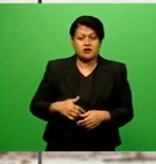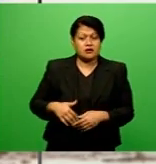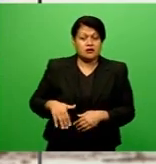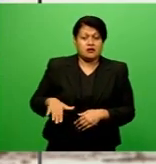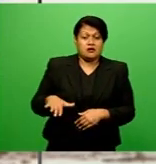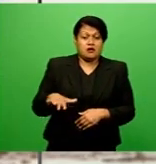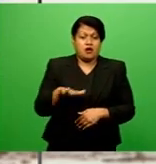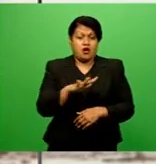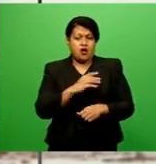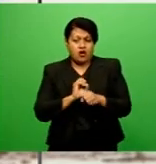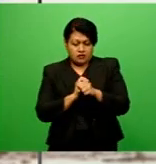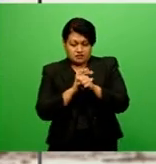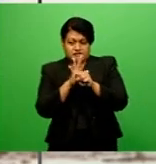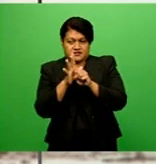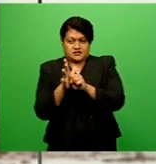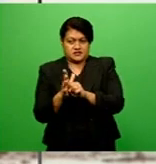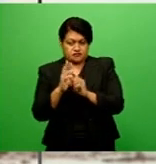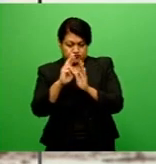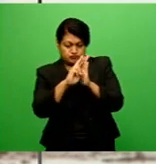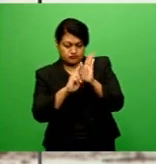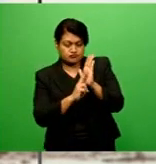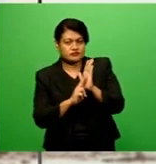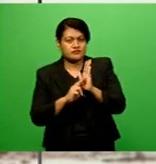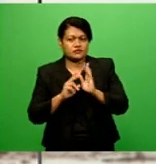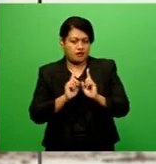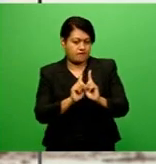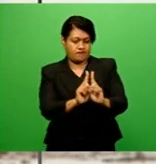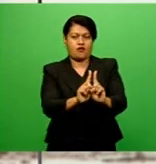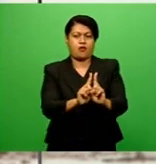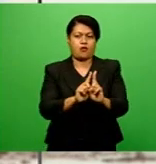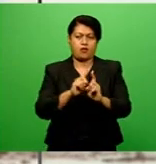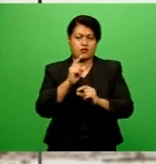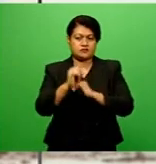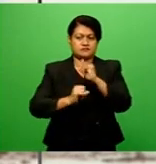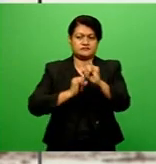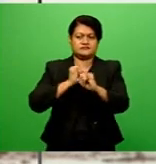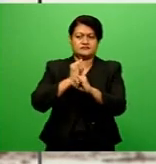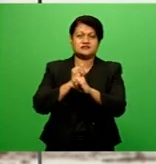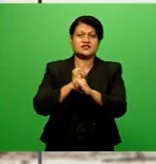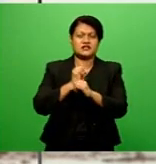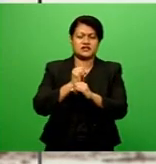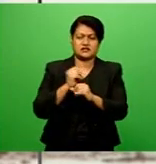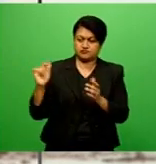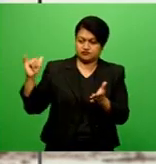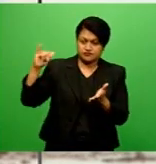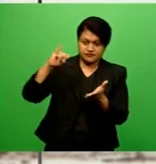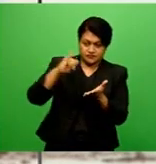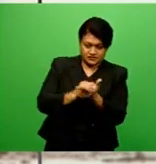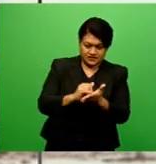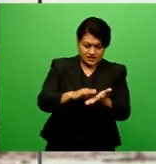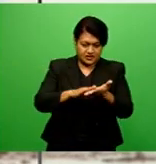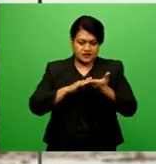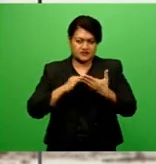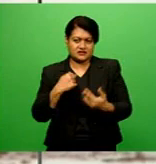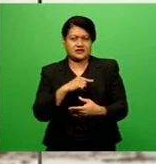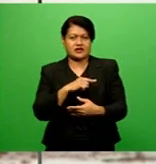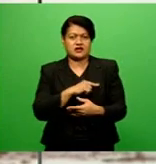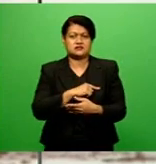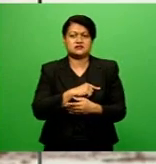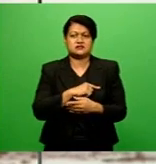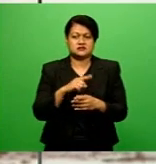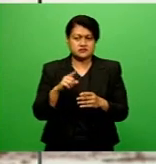COVID-19 protocols will be followed for international relief teams coming into assist in rehabilitation